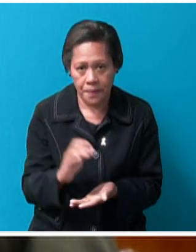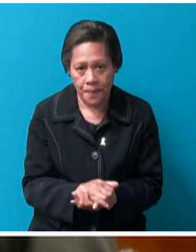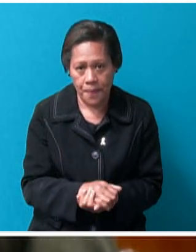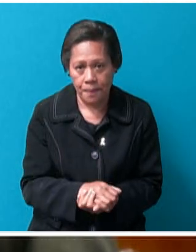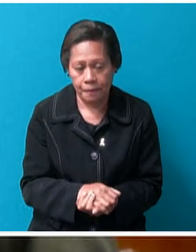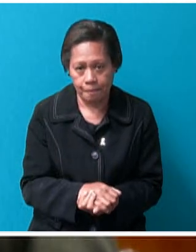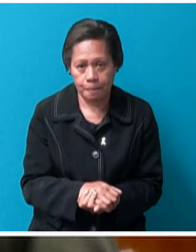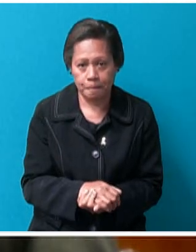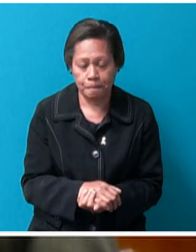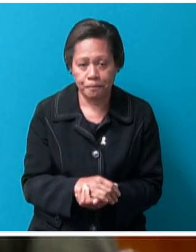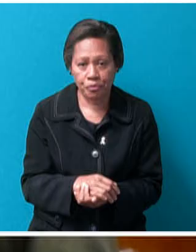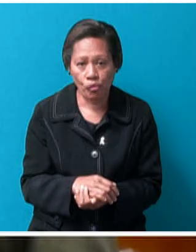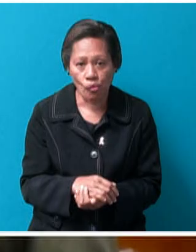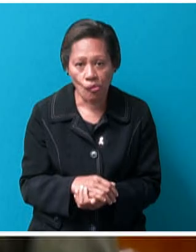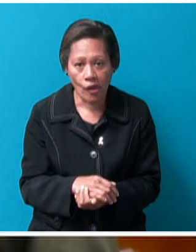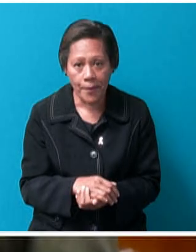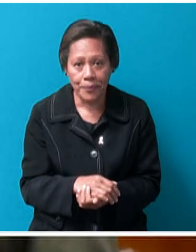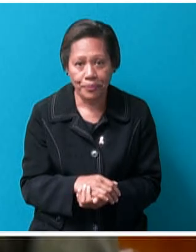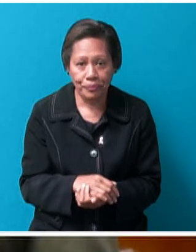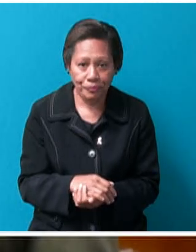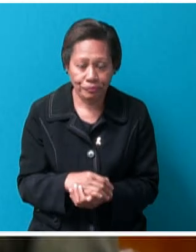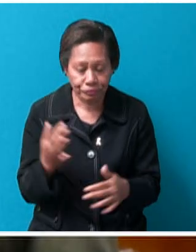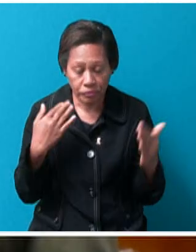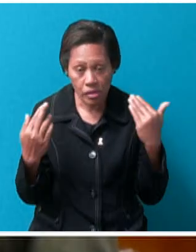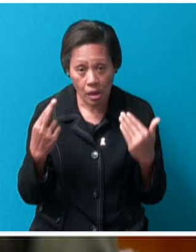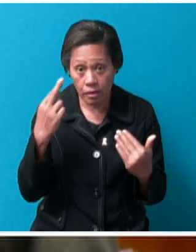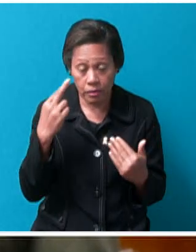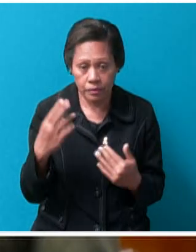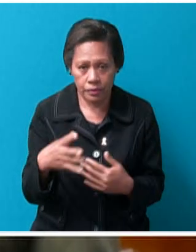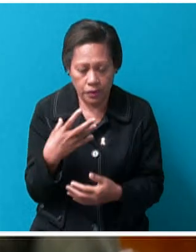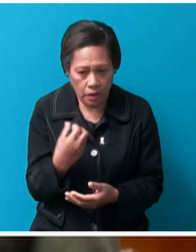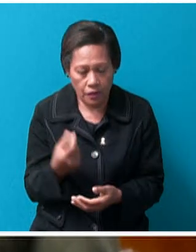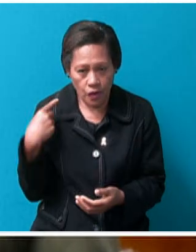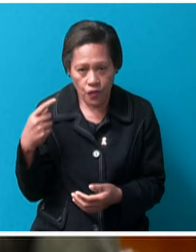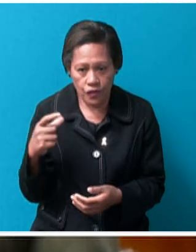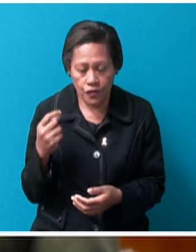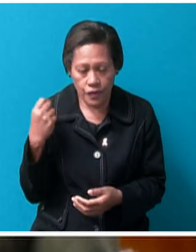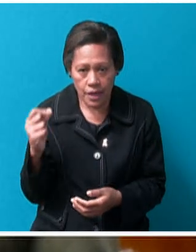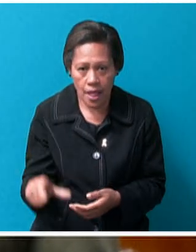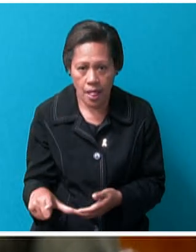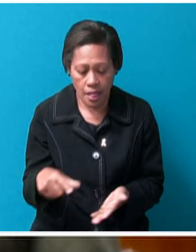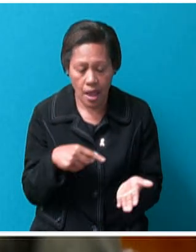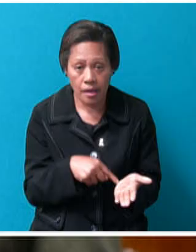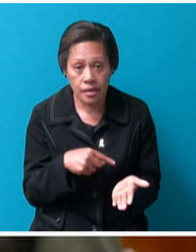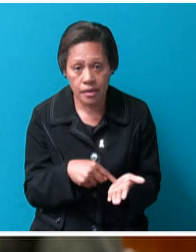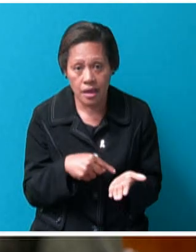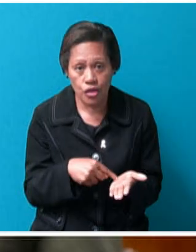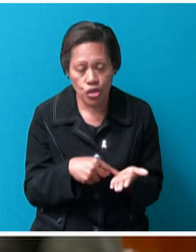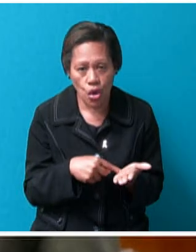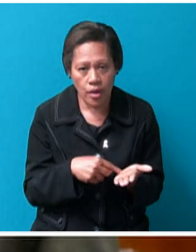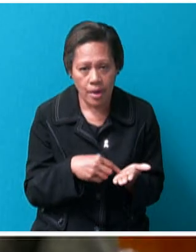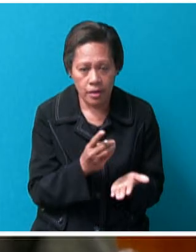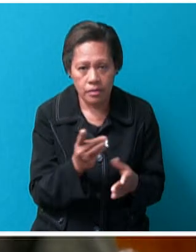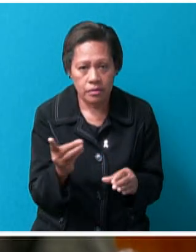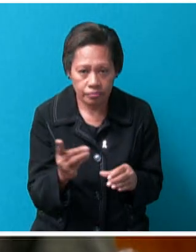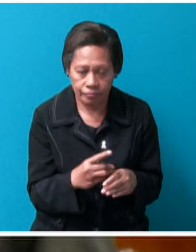Mr. Speaker, sir, a police clearance certificate is an official document confirming whether an applicant has